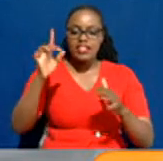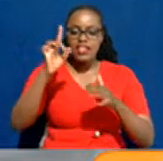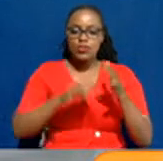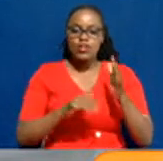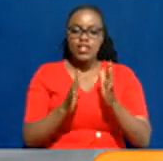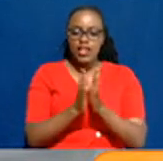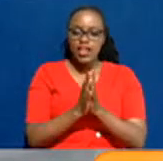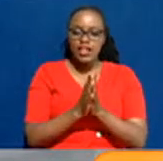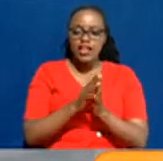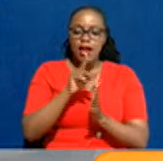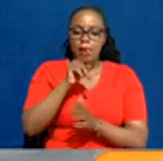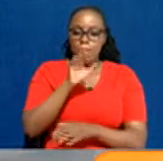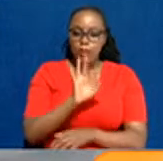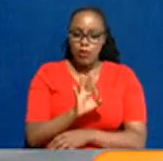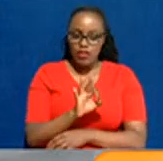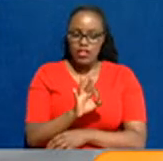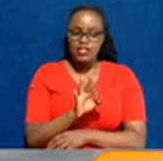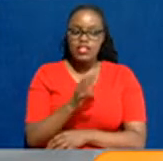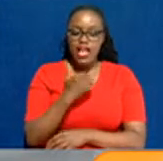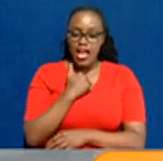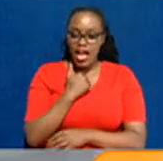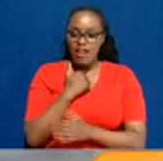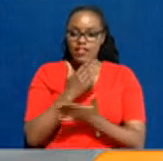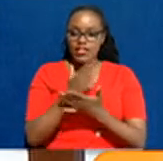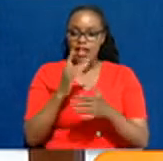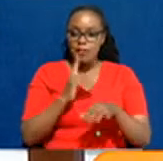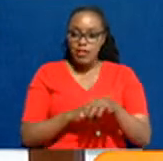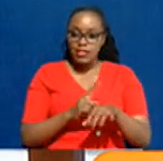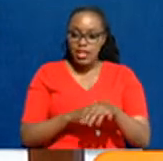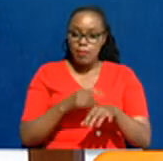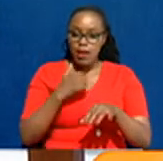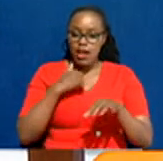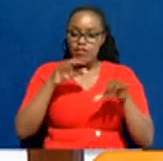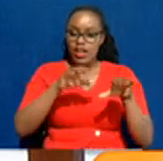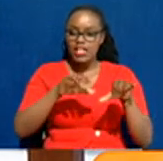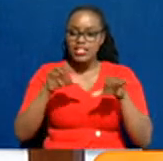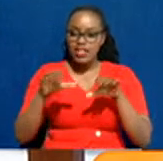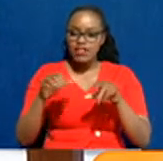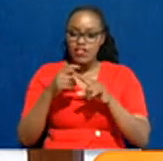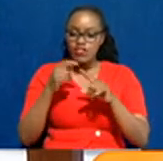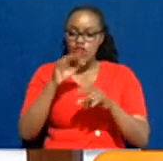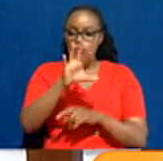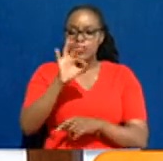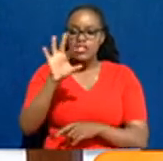and Professor Mutua sometimes tends to suffer from selective